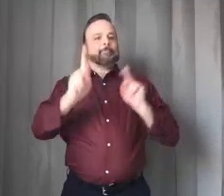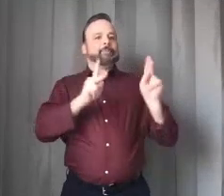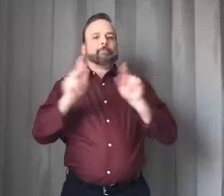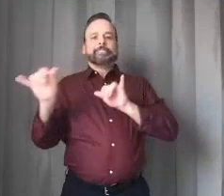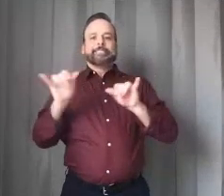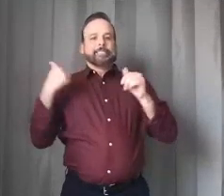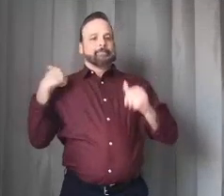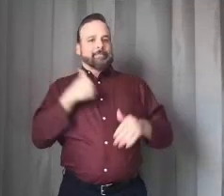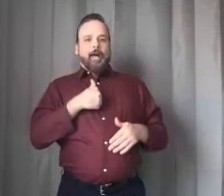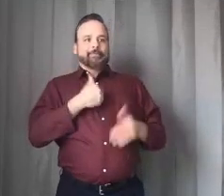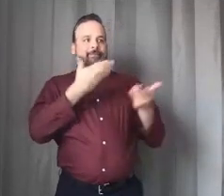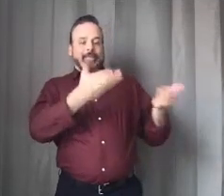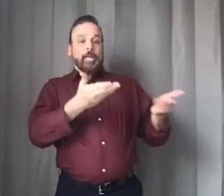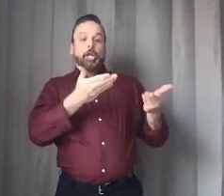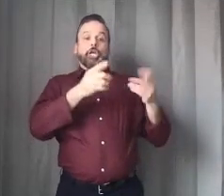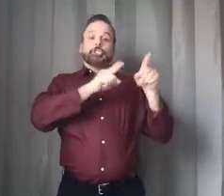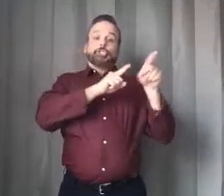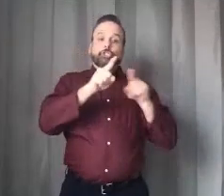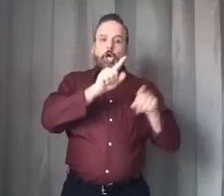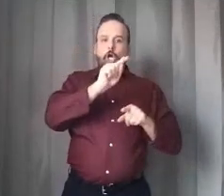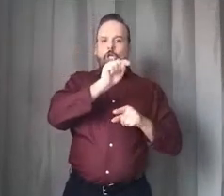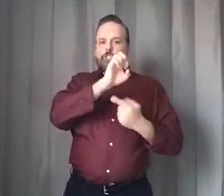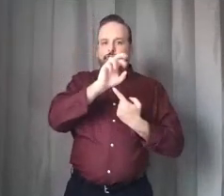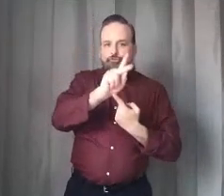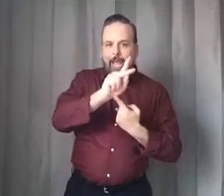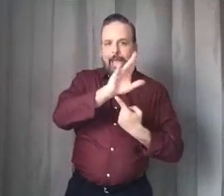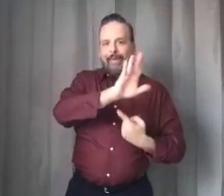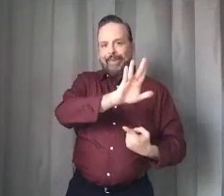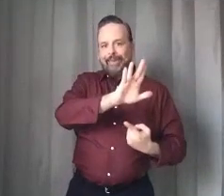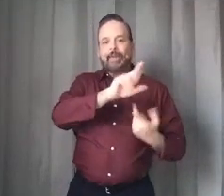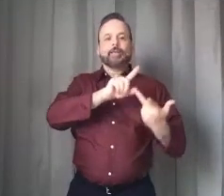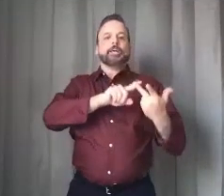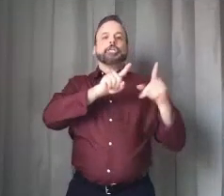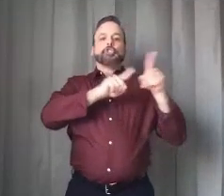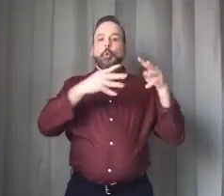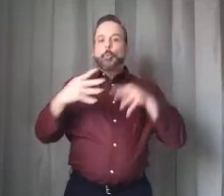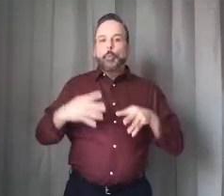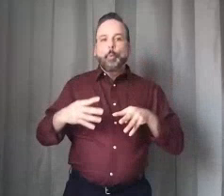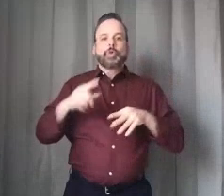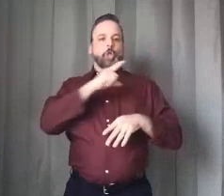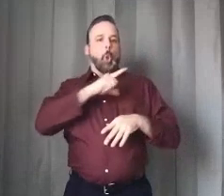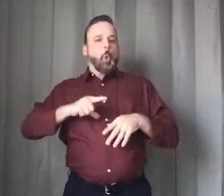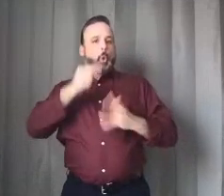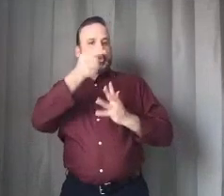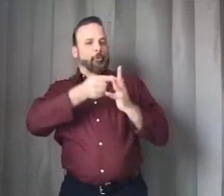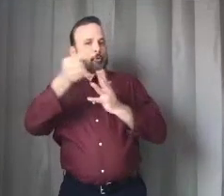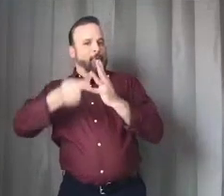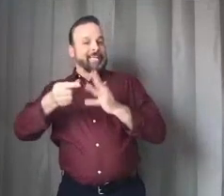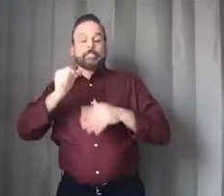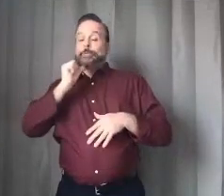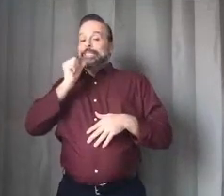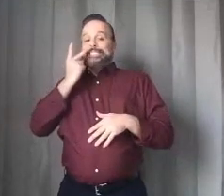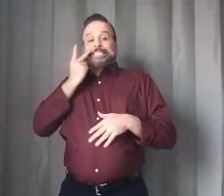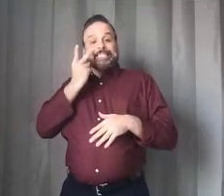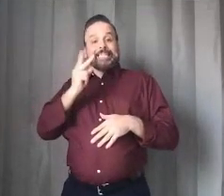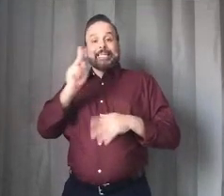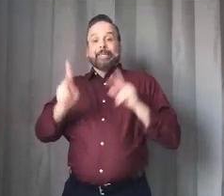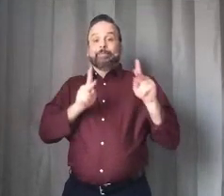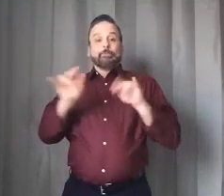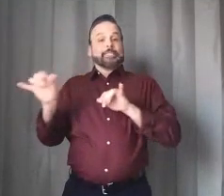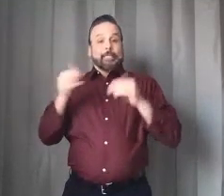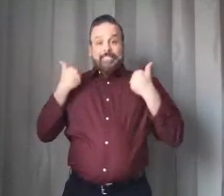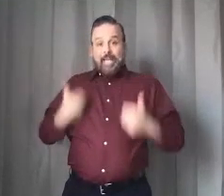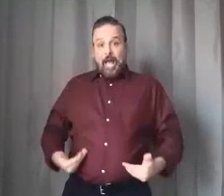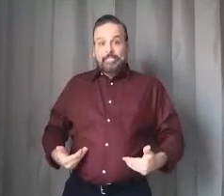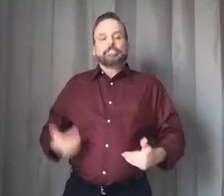and Star Wars and even Lord of the Rings, we didn't really see ourselves. And so I think it's no coincidence that we all found ourselves drawn to